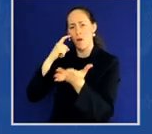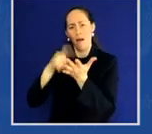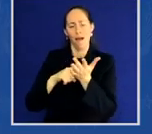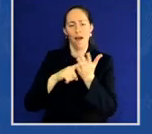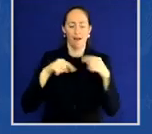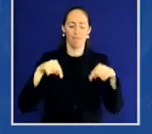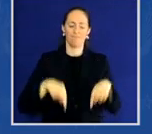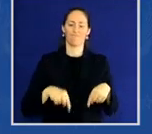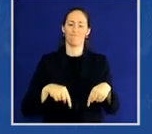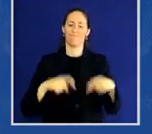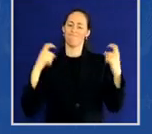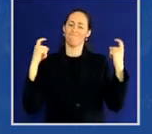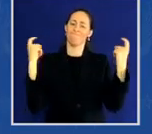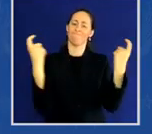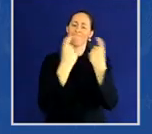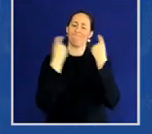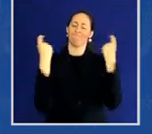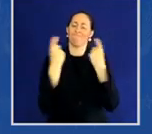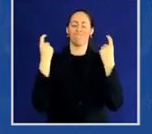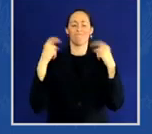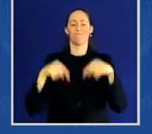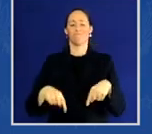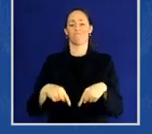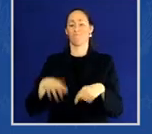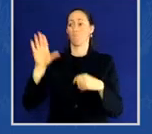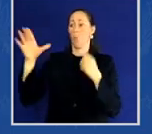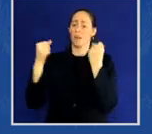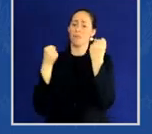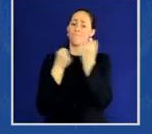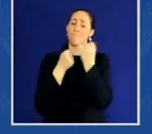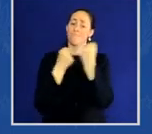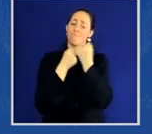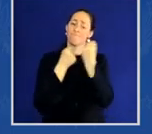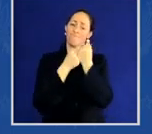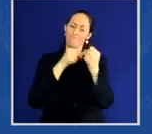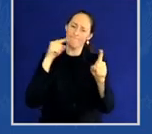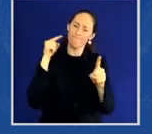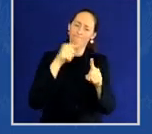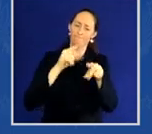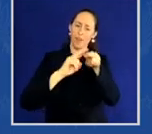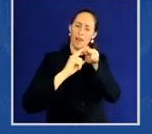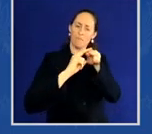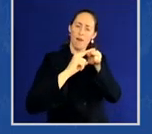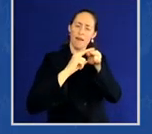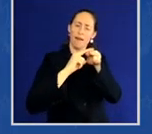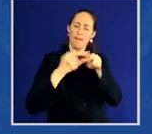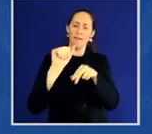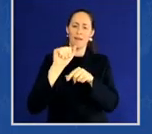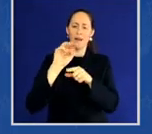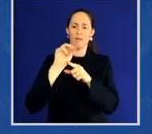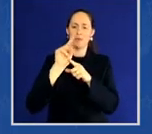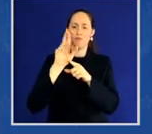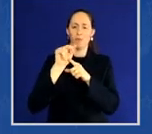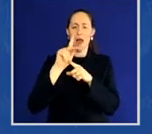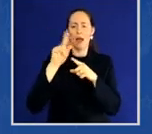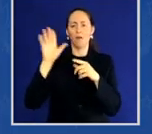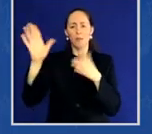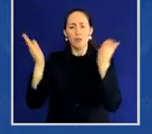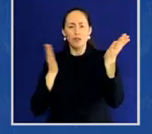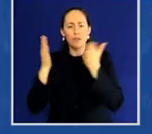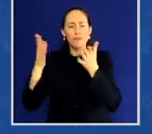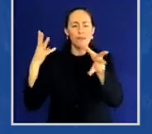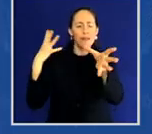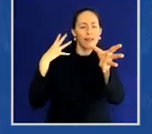support of Amtrak throughout your career of serving our nation. The American Jobs Plan,